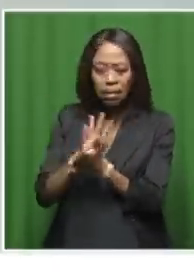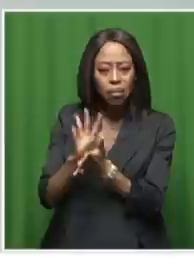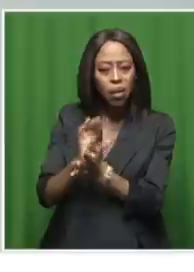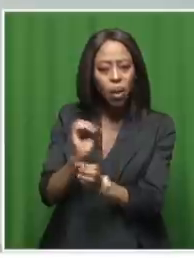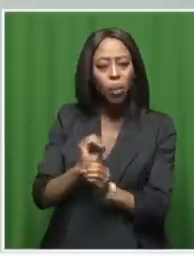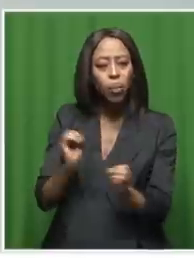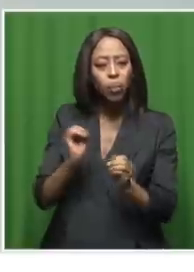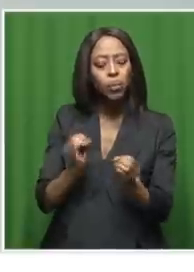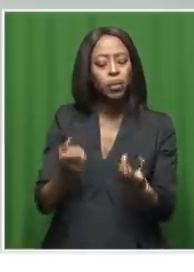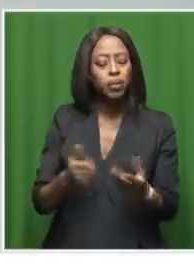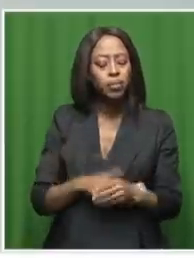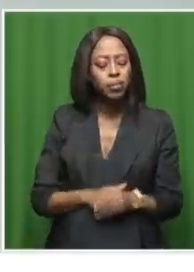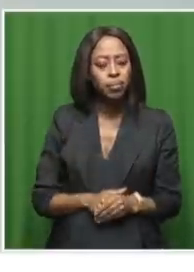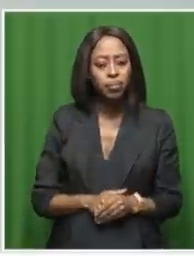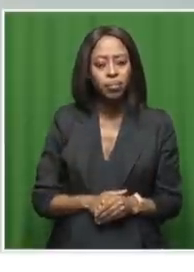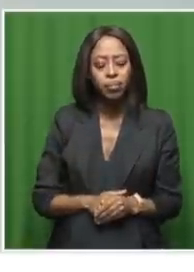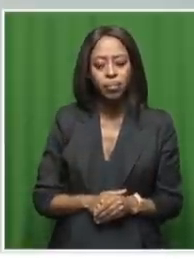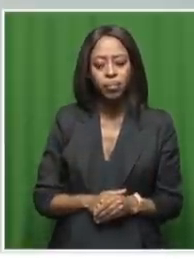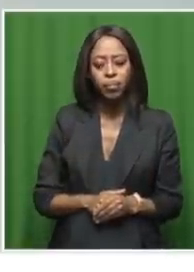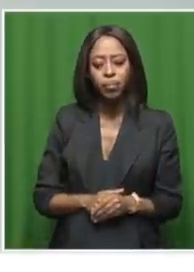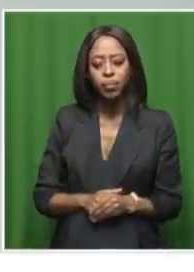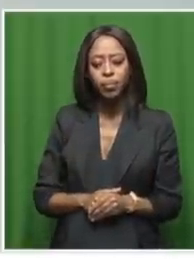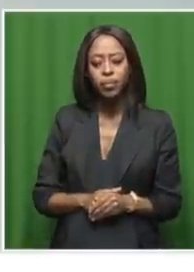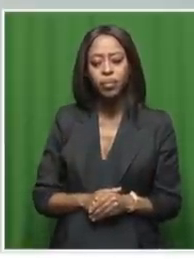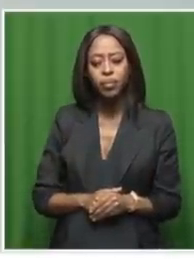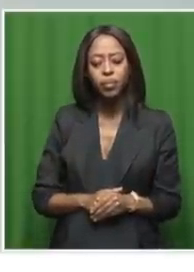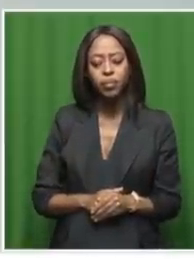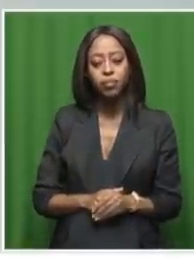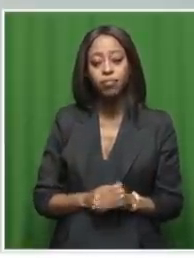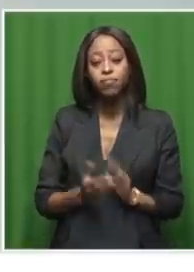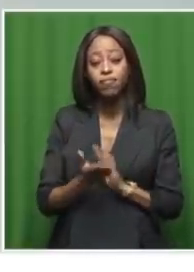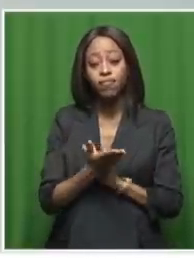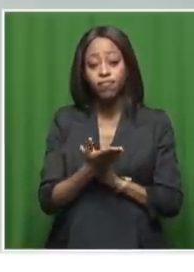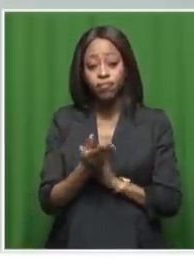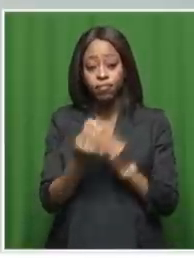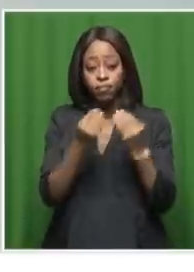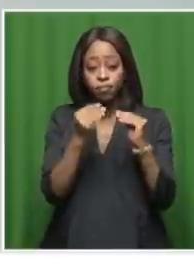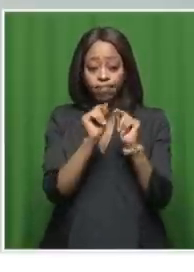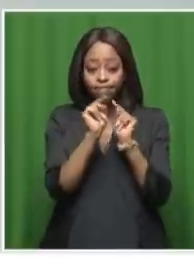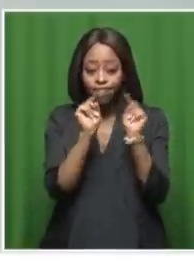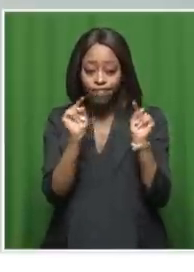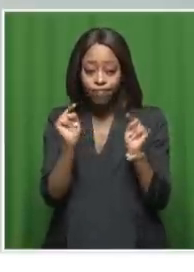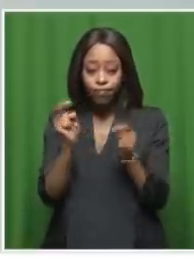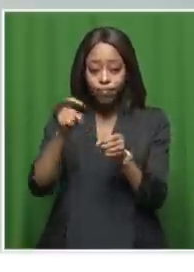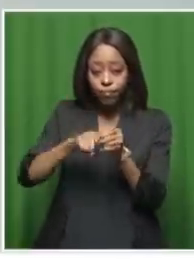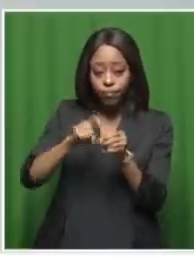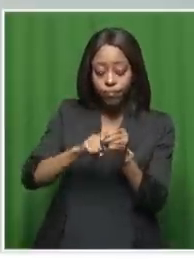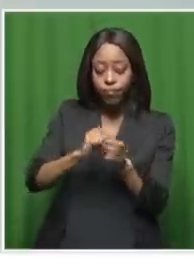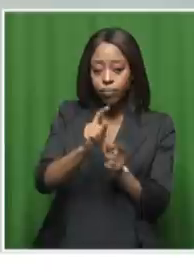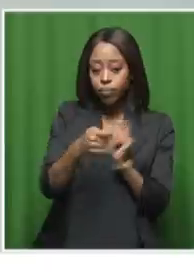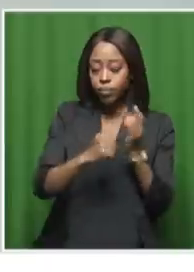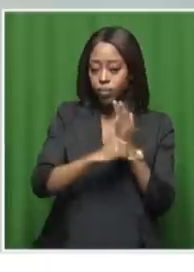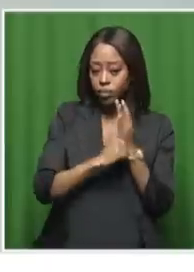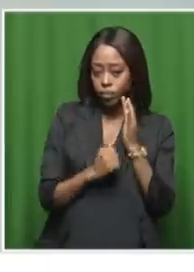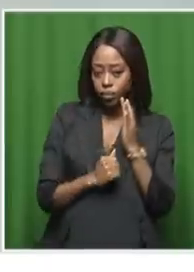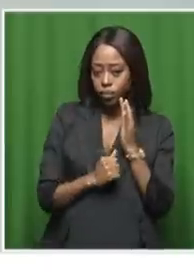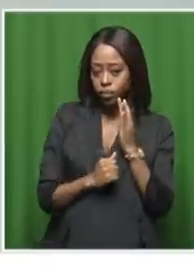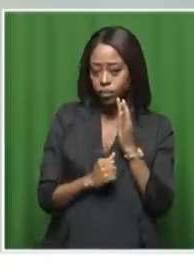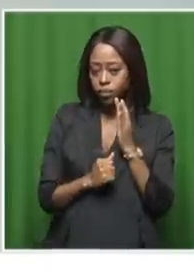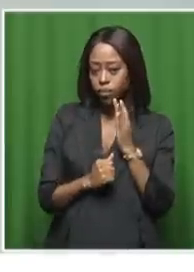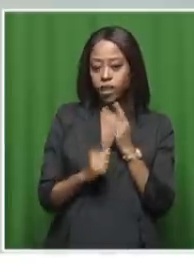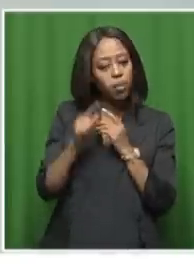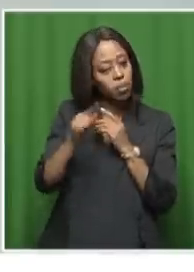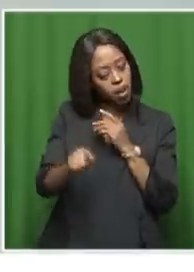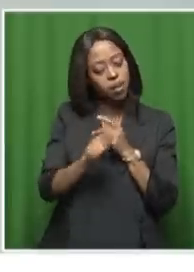of the realities that we're in. And as I say that, every business that is qualifying to pay tax has to pay